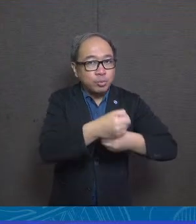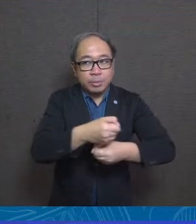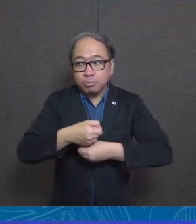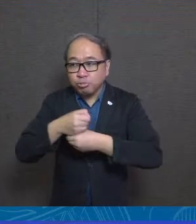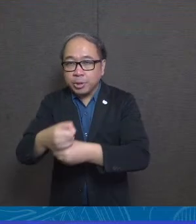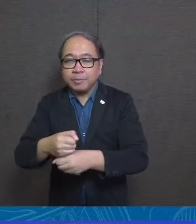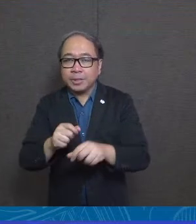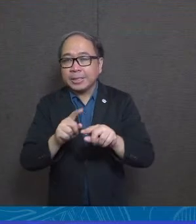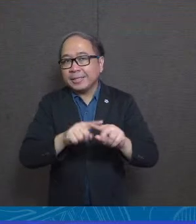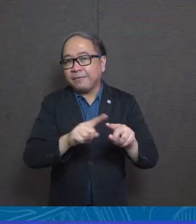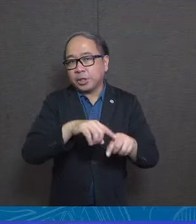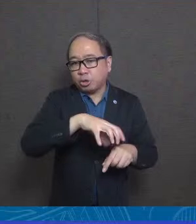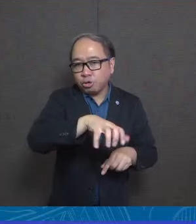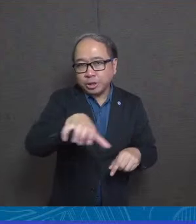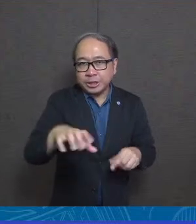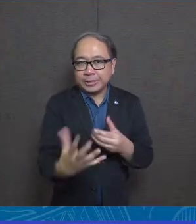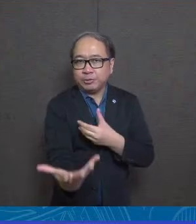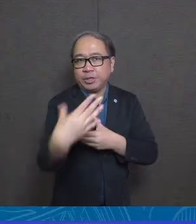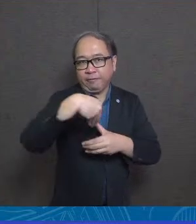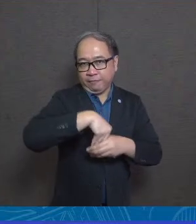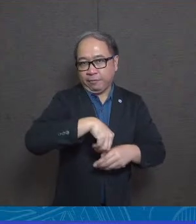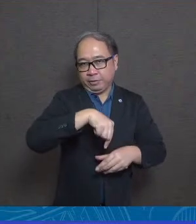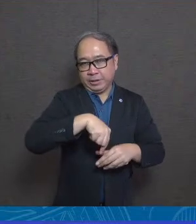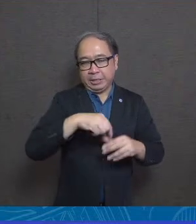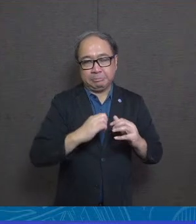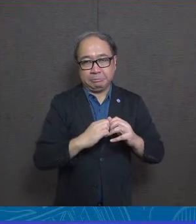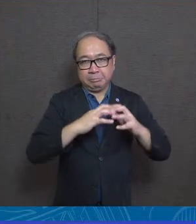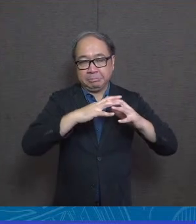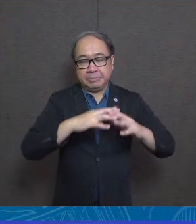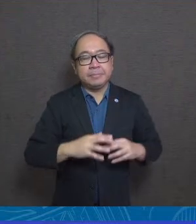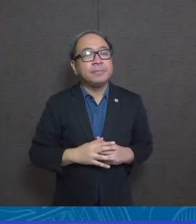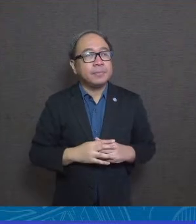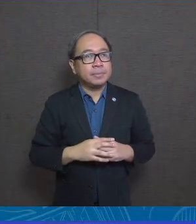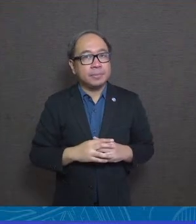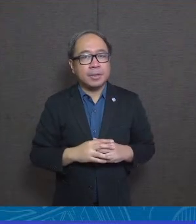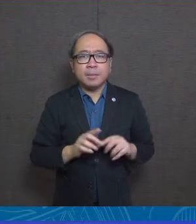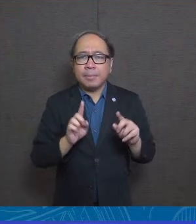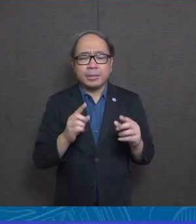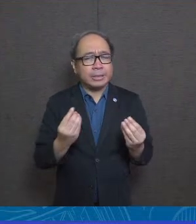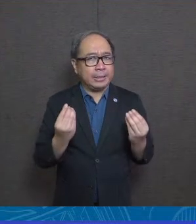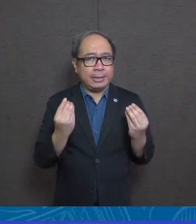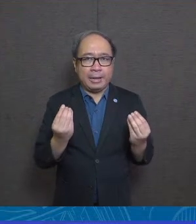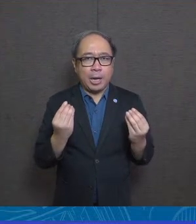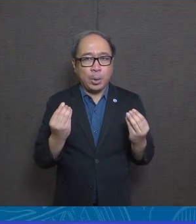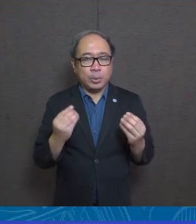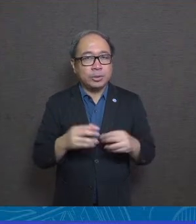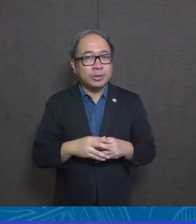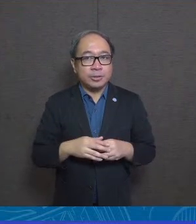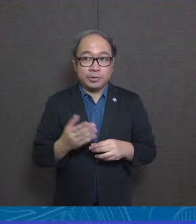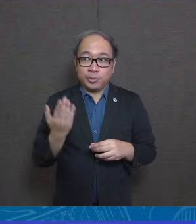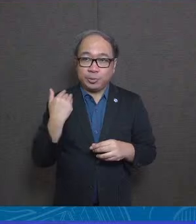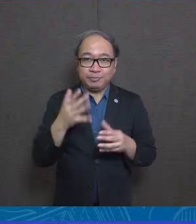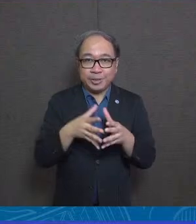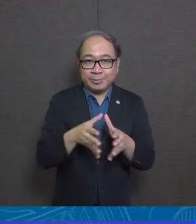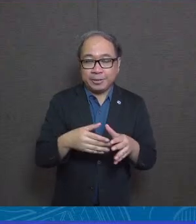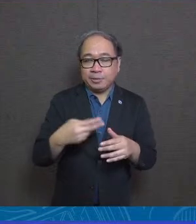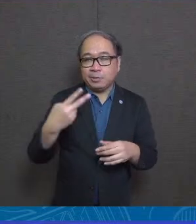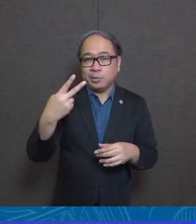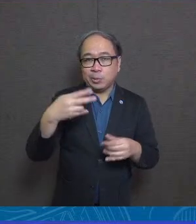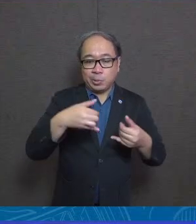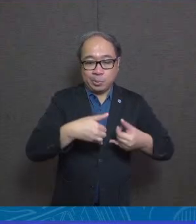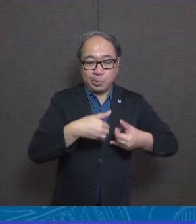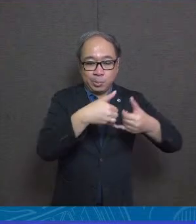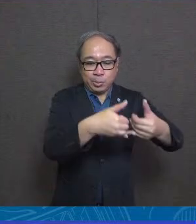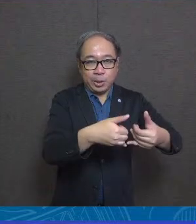countries. So the question is now, how can we do this? As you mentioned, the 2 Nobel Prize last week was given to